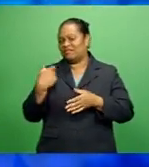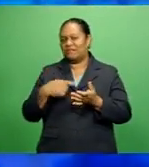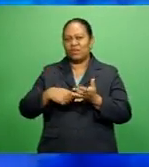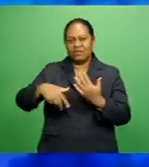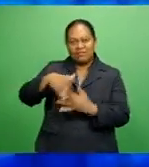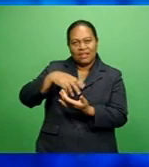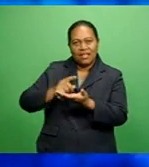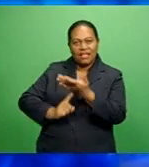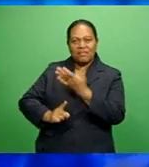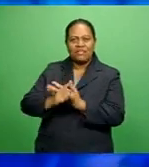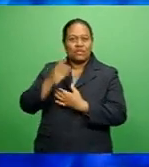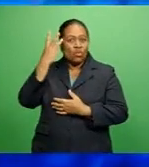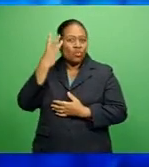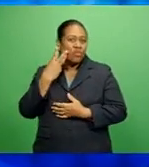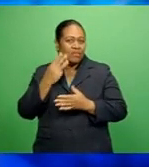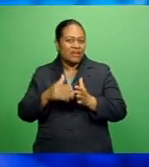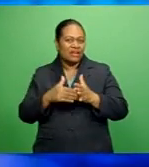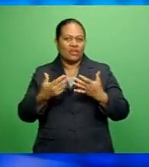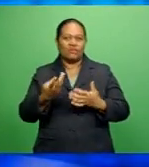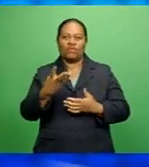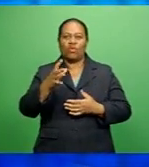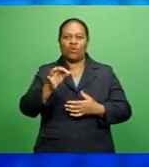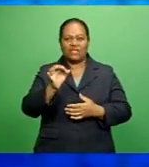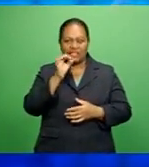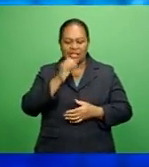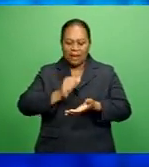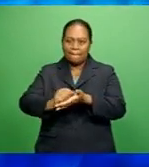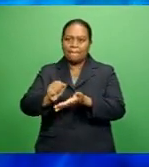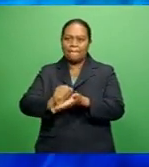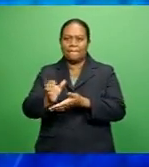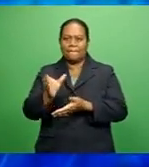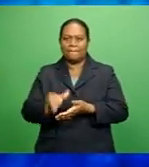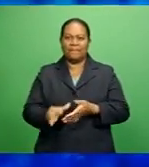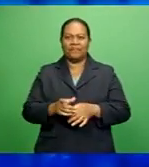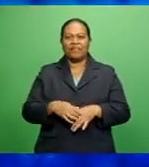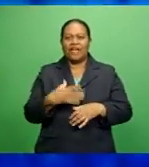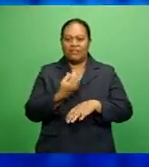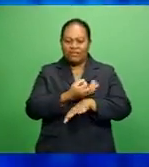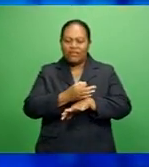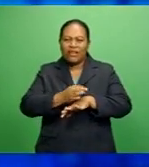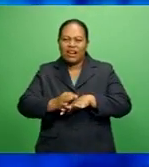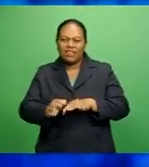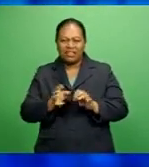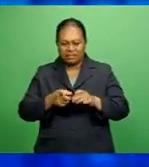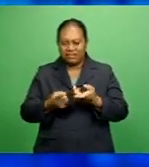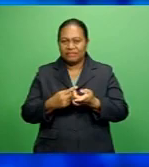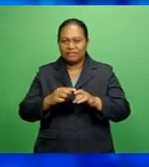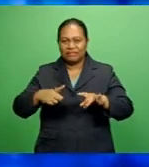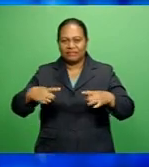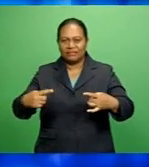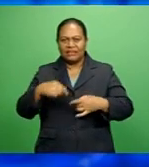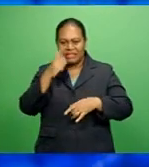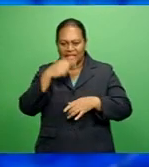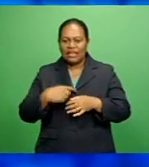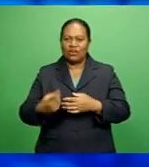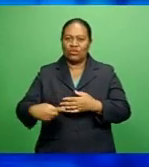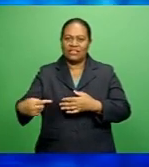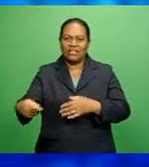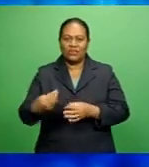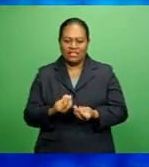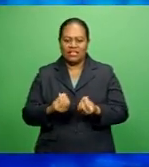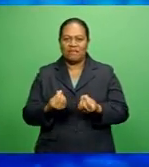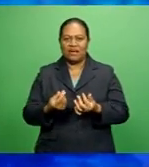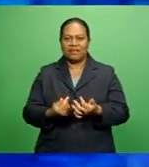UN Women, the market now has 40 vendors from around the island selling fresh produce and generating enough income to get through this